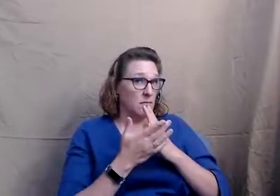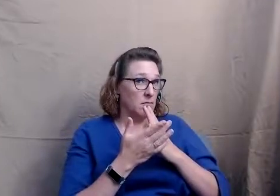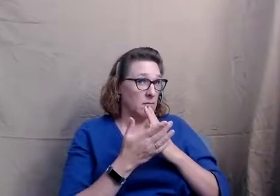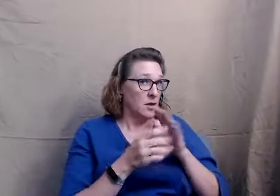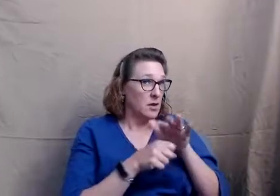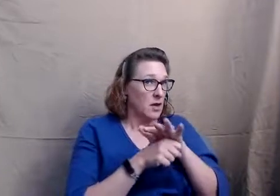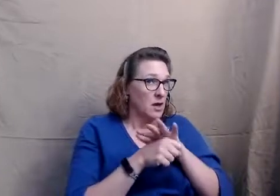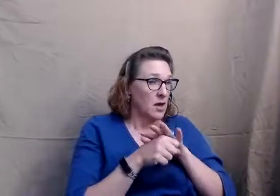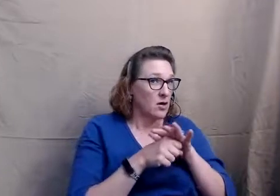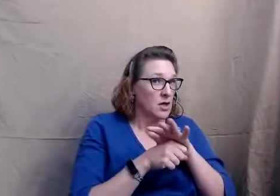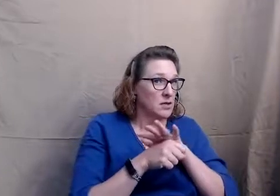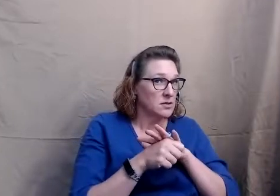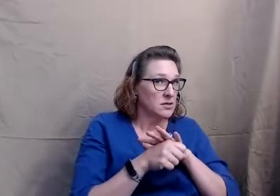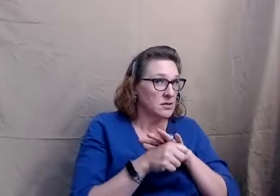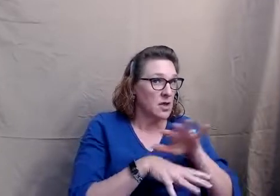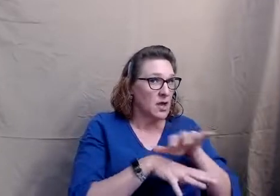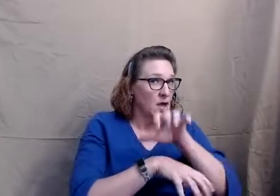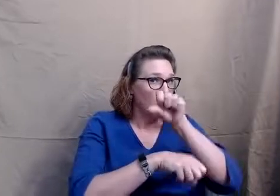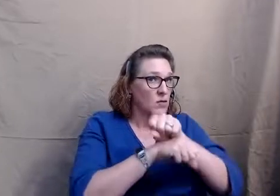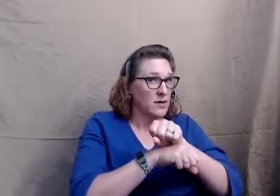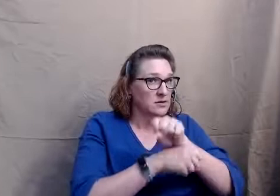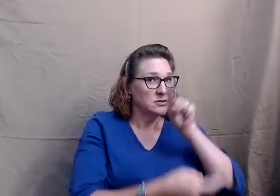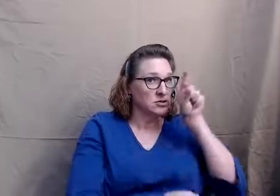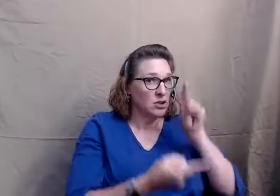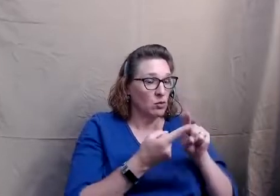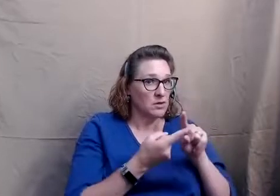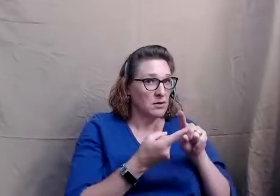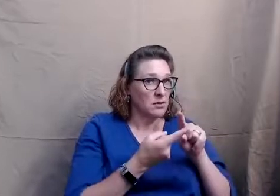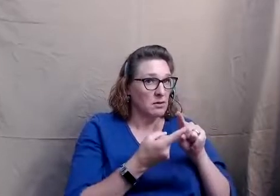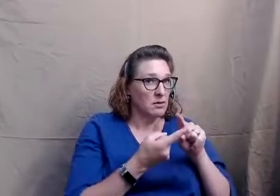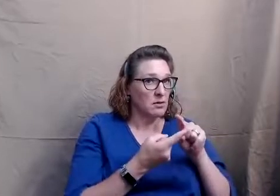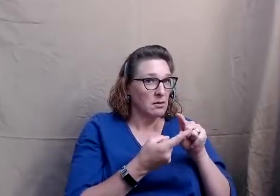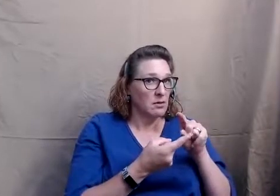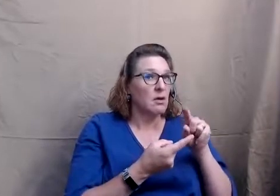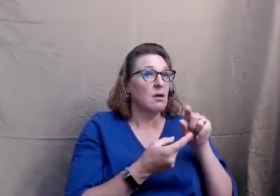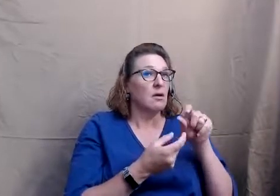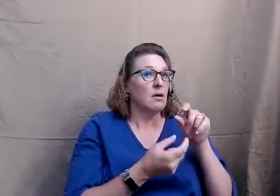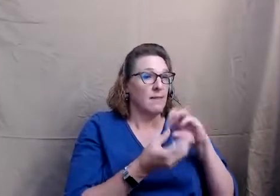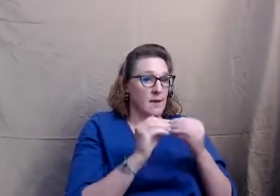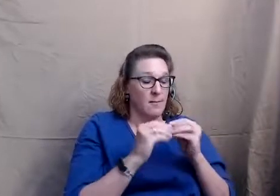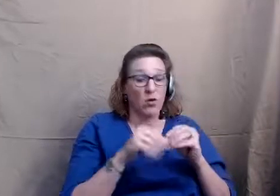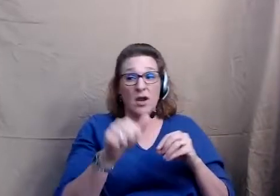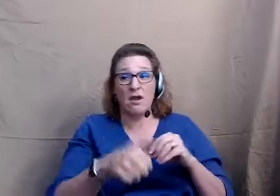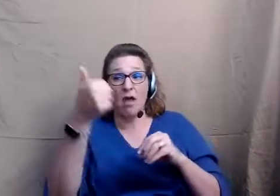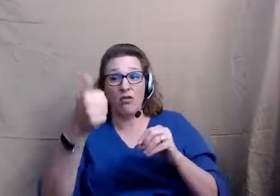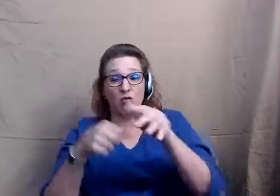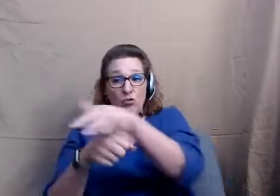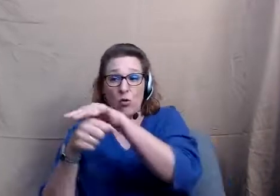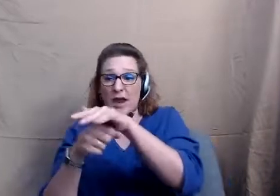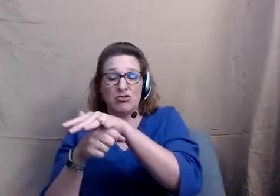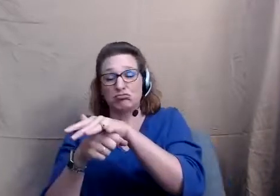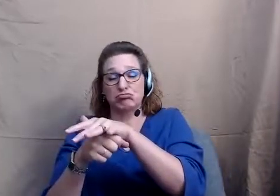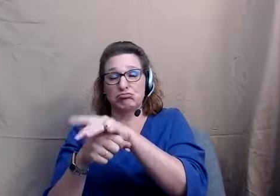people, arrest decreased recidivist intimate partner violence. In other jurisdictions, it had no effect at all. And in